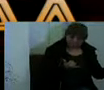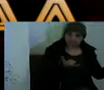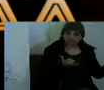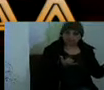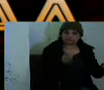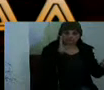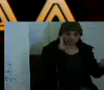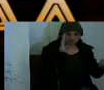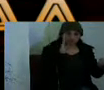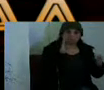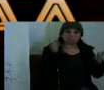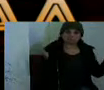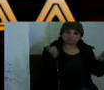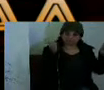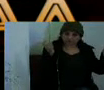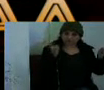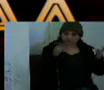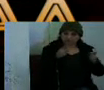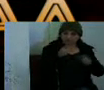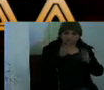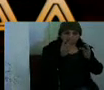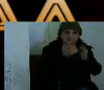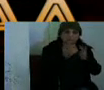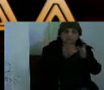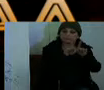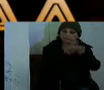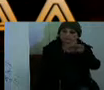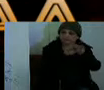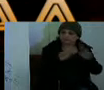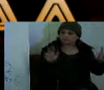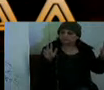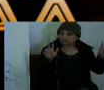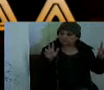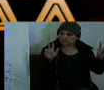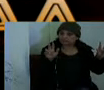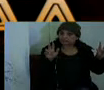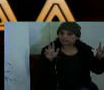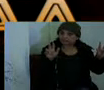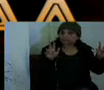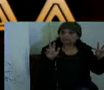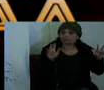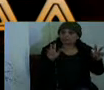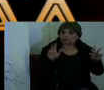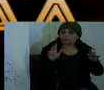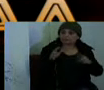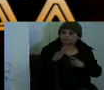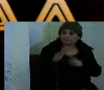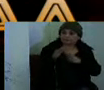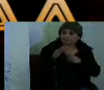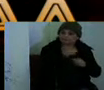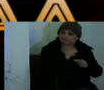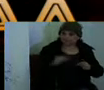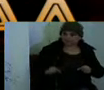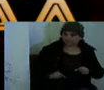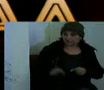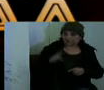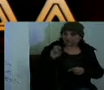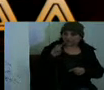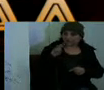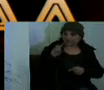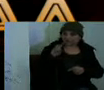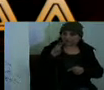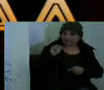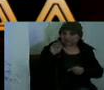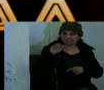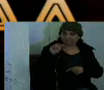Today we are celebrating Kwanzaa with a special sermon delivered by our very own Queen, Reverend Barbara Haynes.